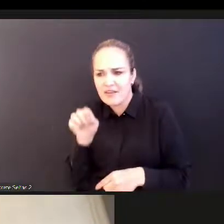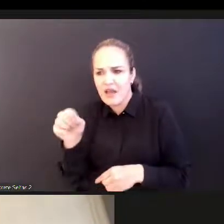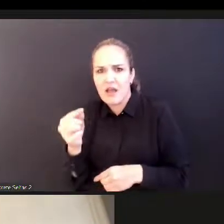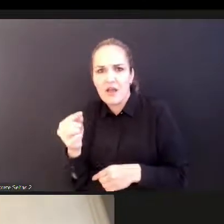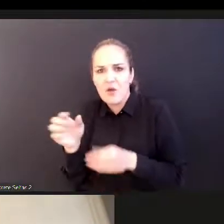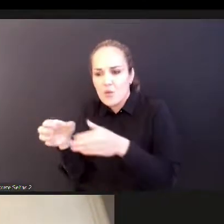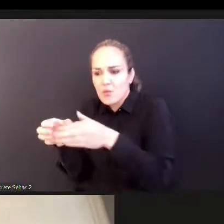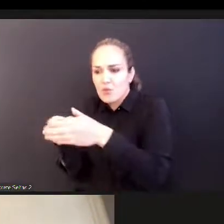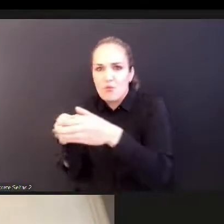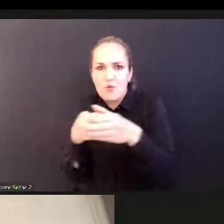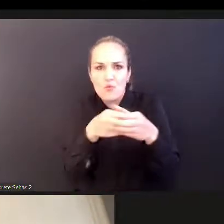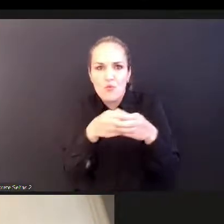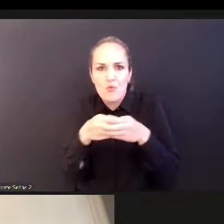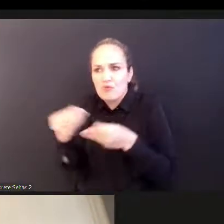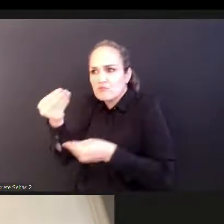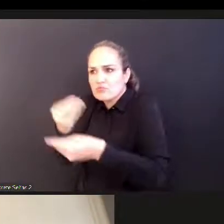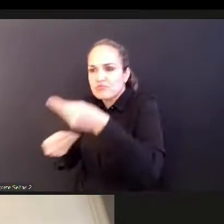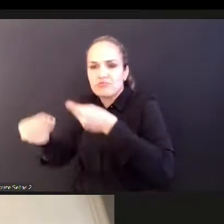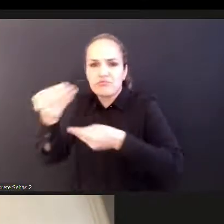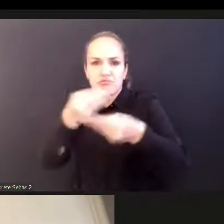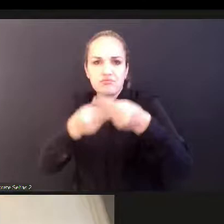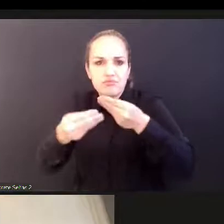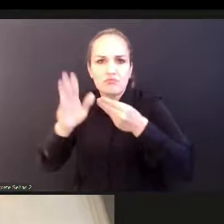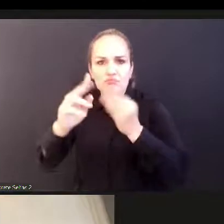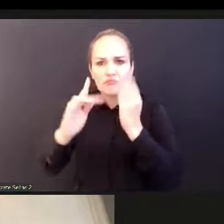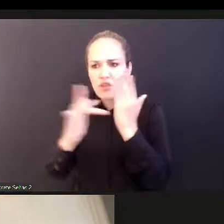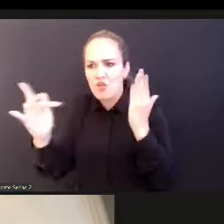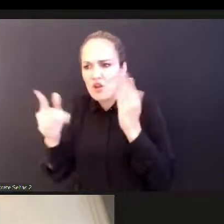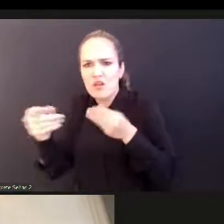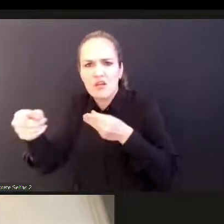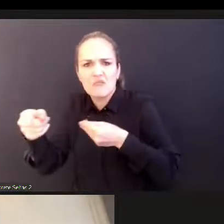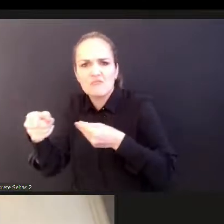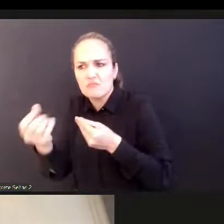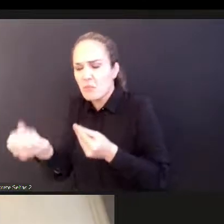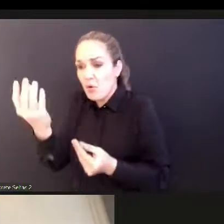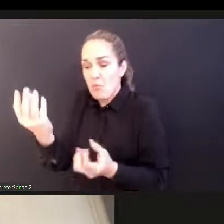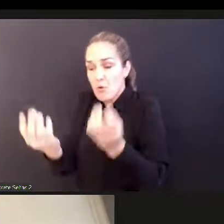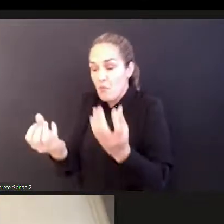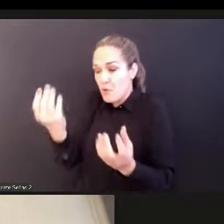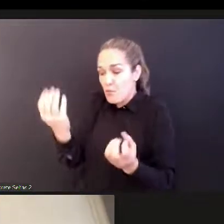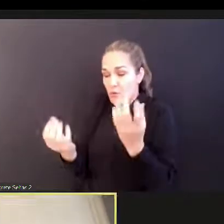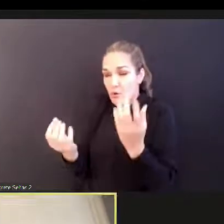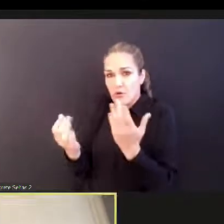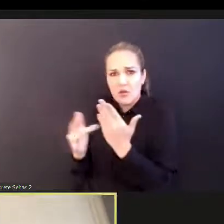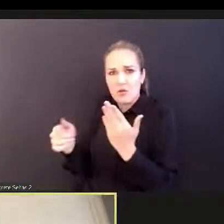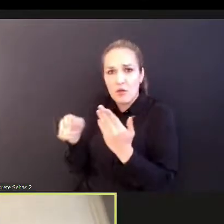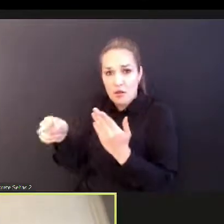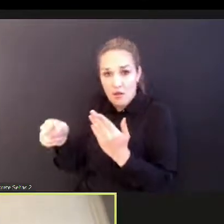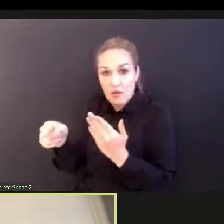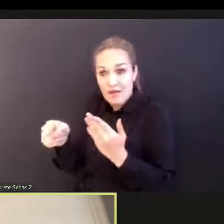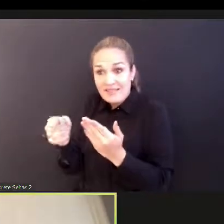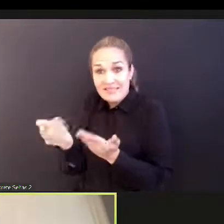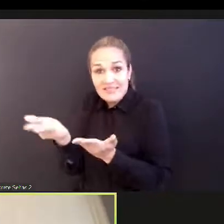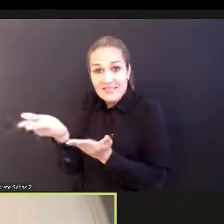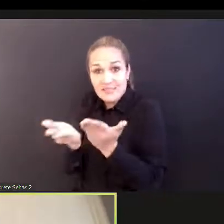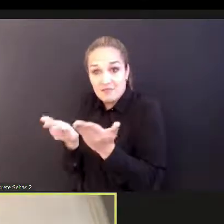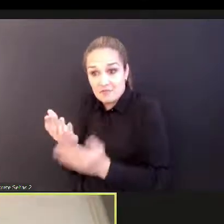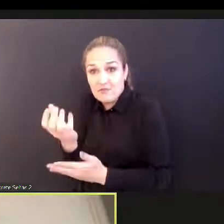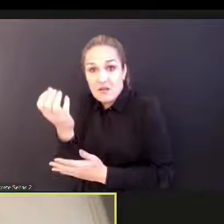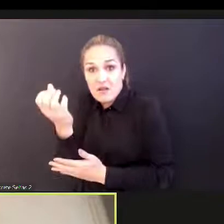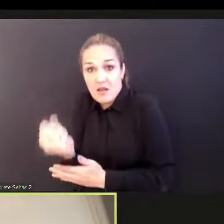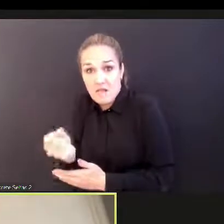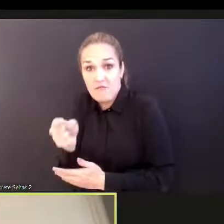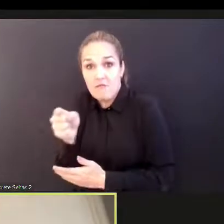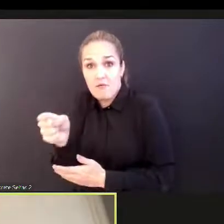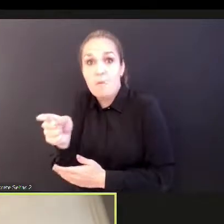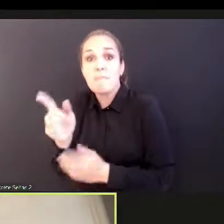modern service exports being resolved in these agreements? Well, I mean, I think, like Rupa mentioned,